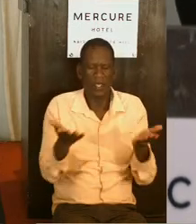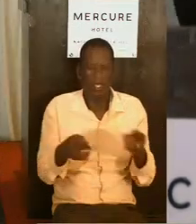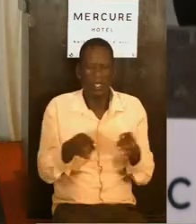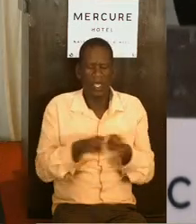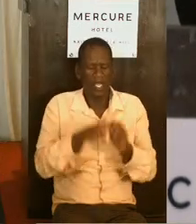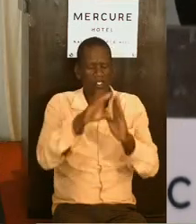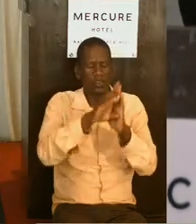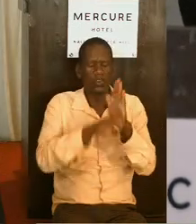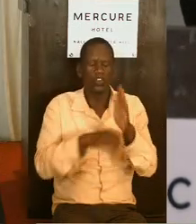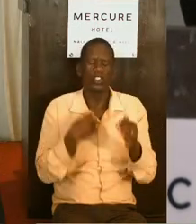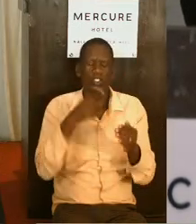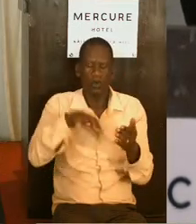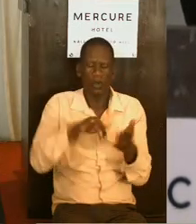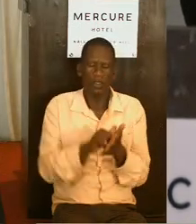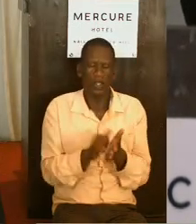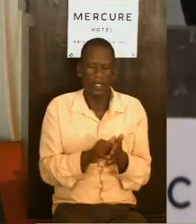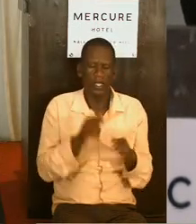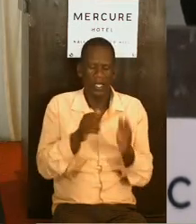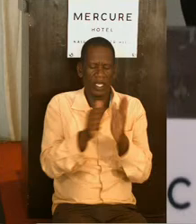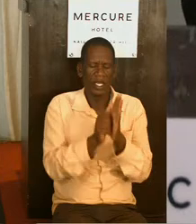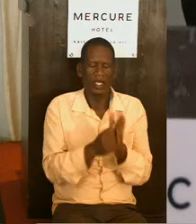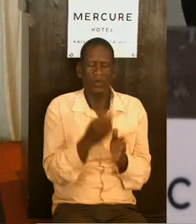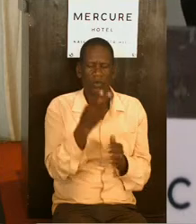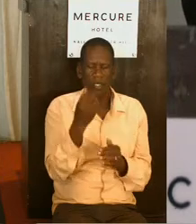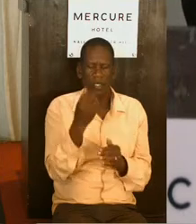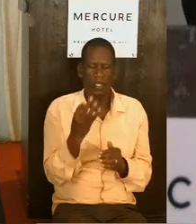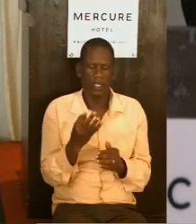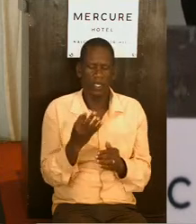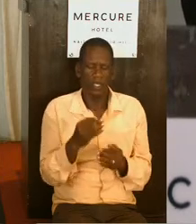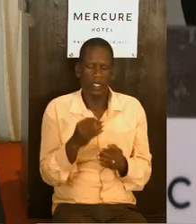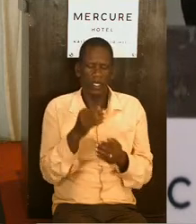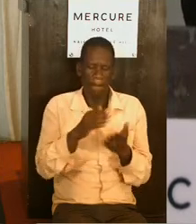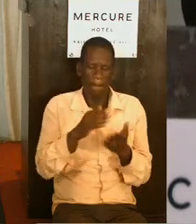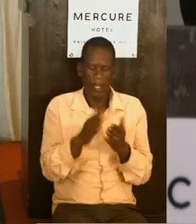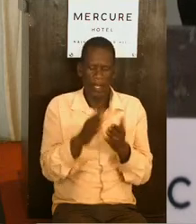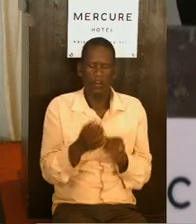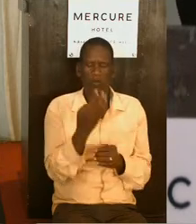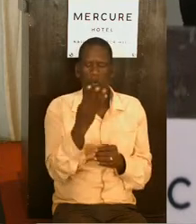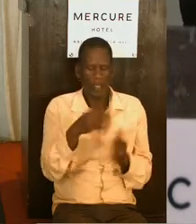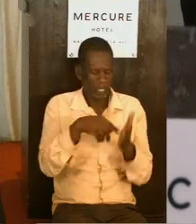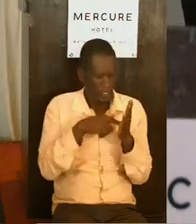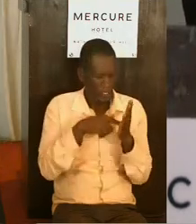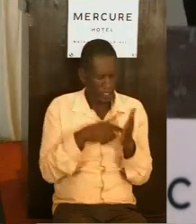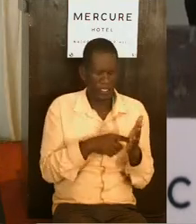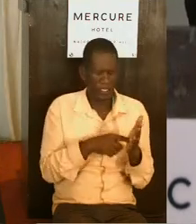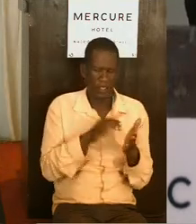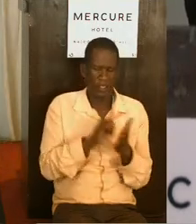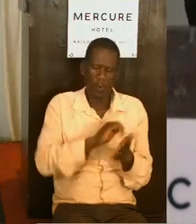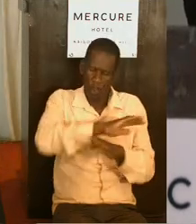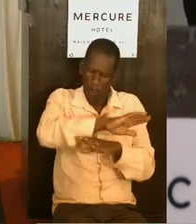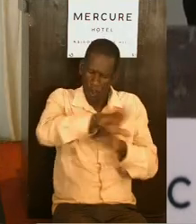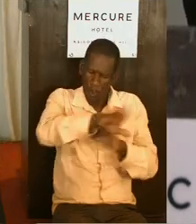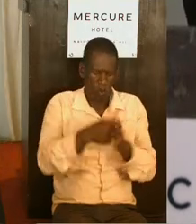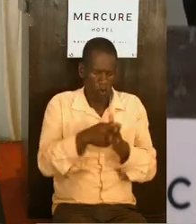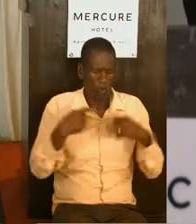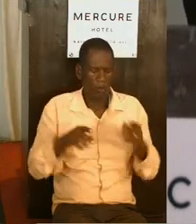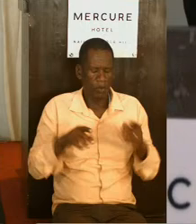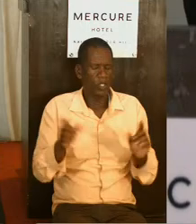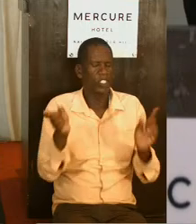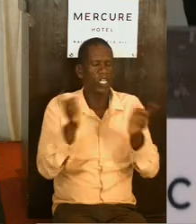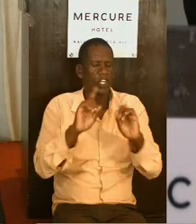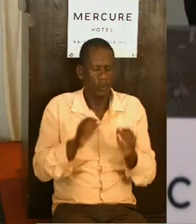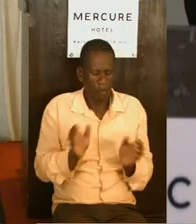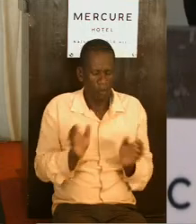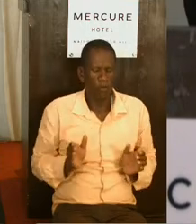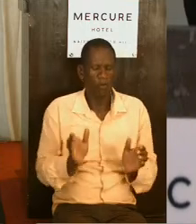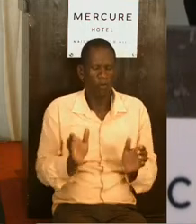Constitution says that in article 23 some Article 4 emphasis that every person shall not be